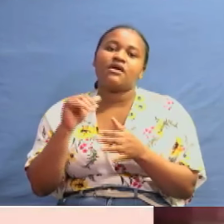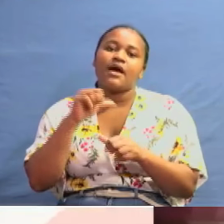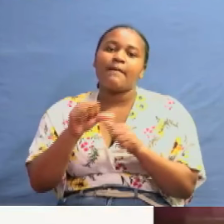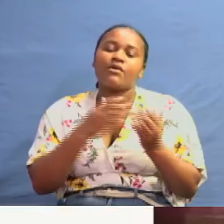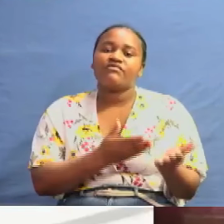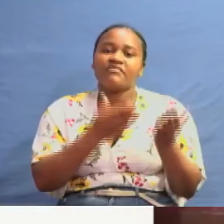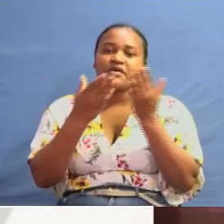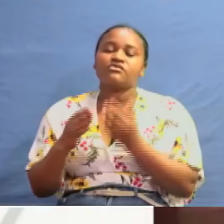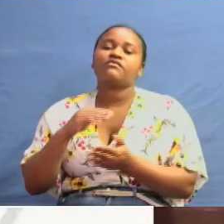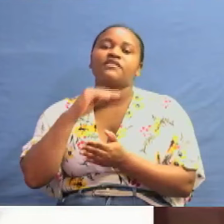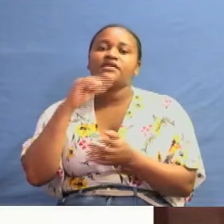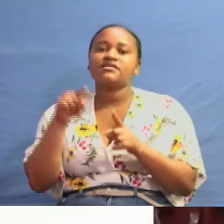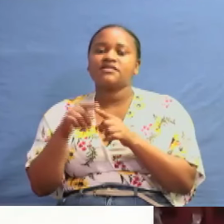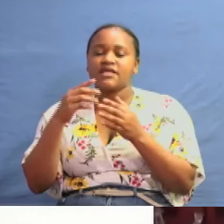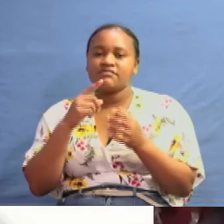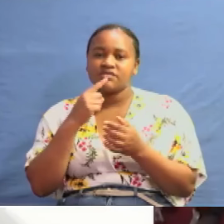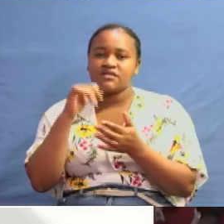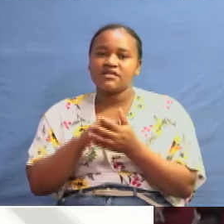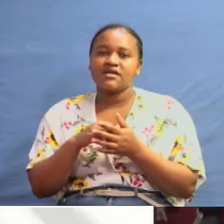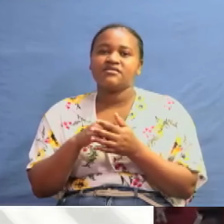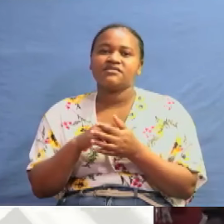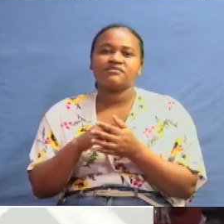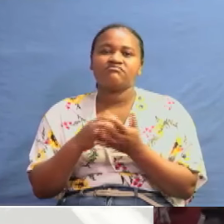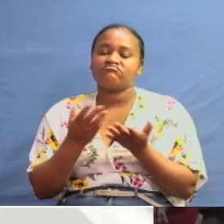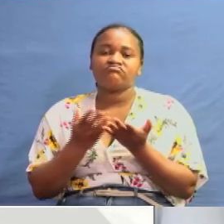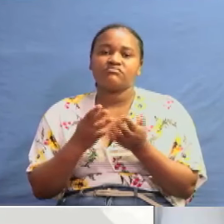on the cause of the death, as they have termed it as genuine.